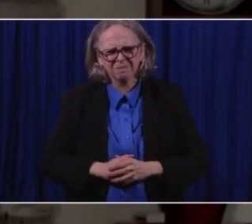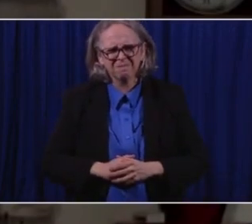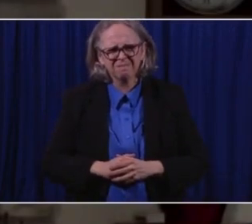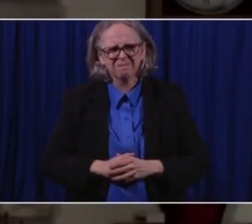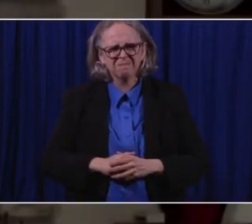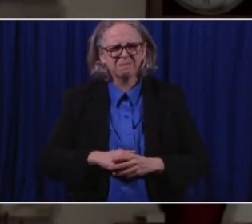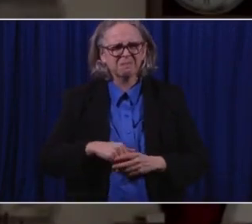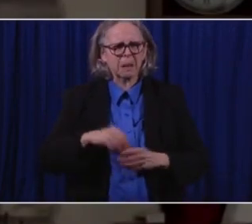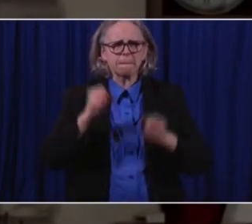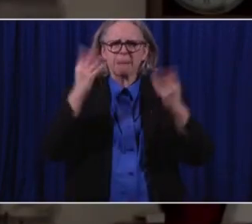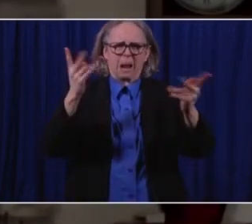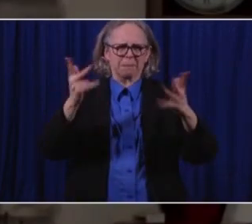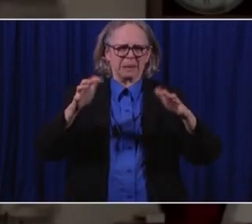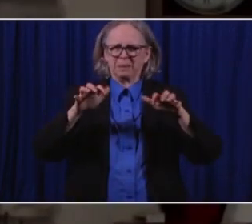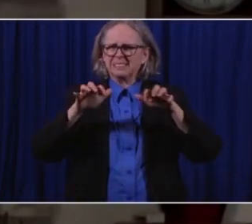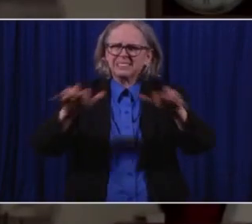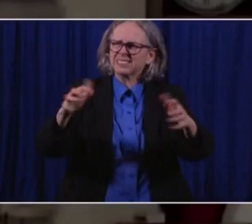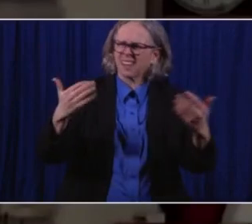about the sequence.